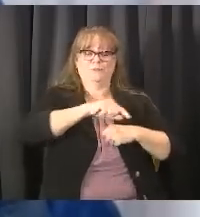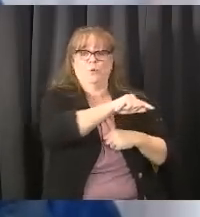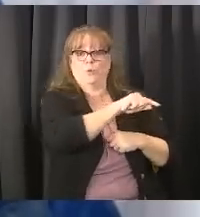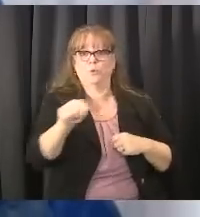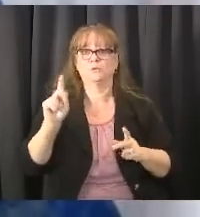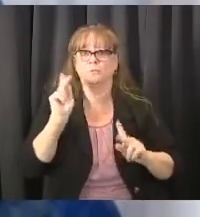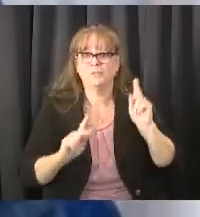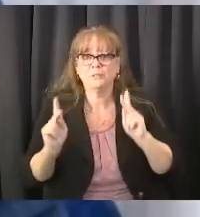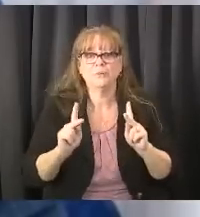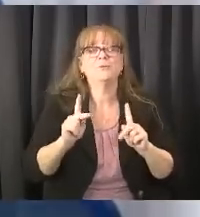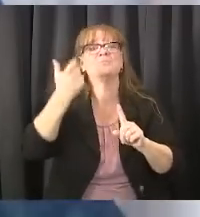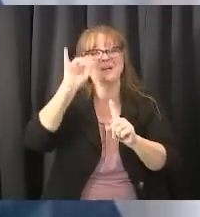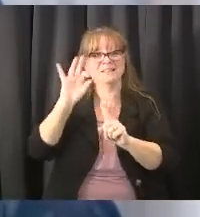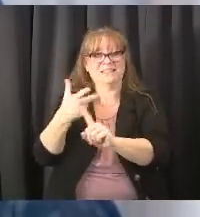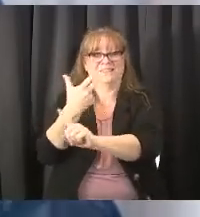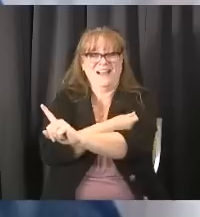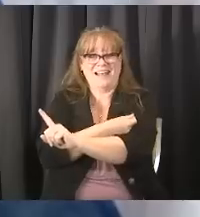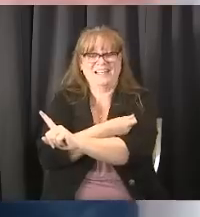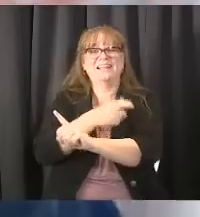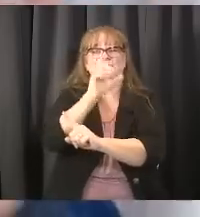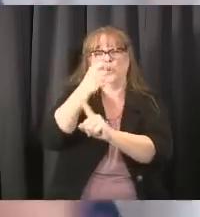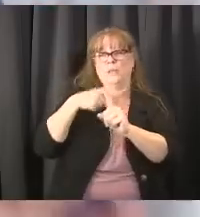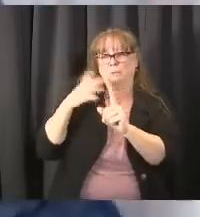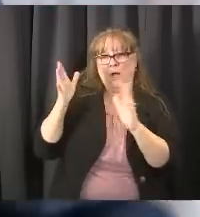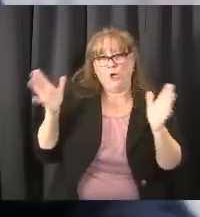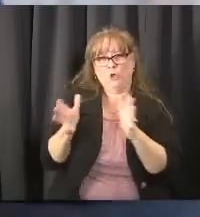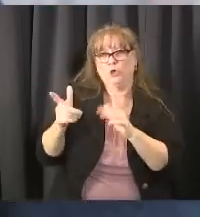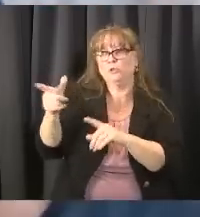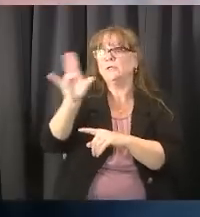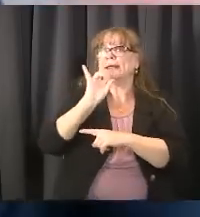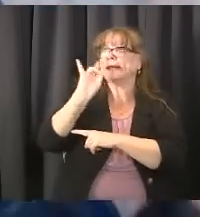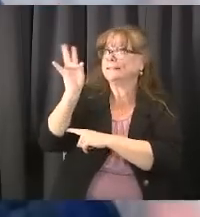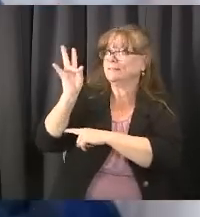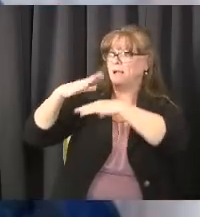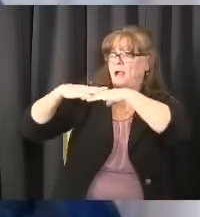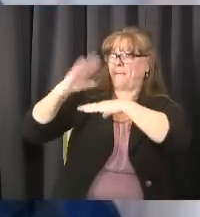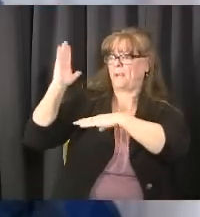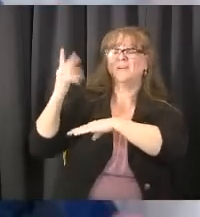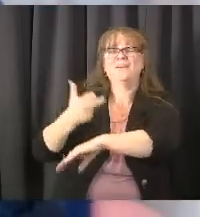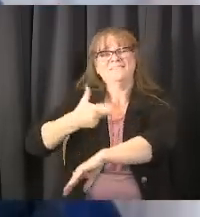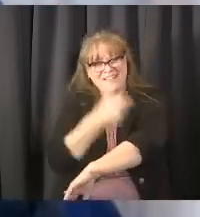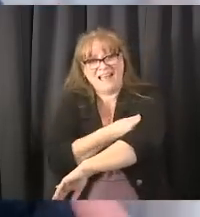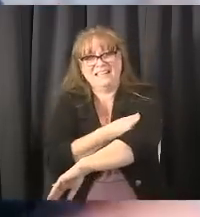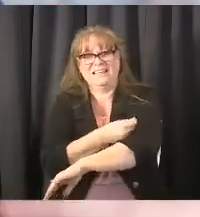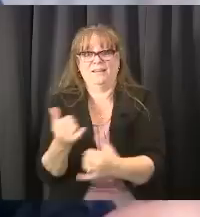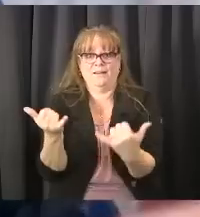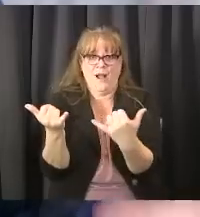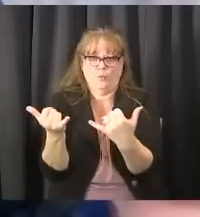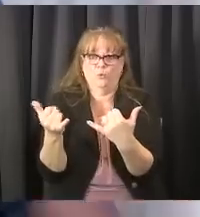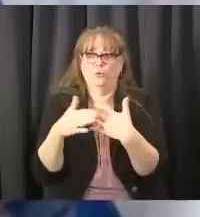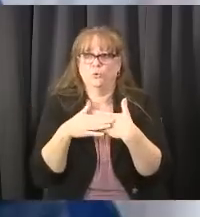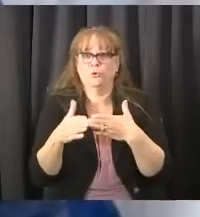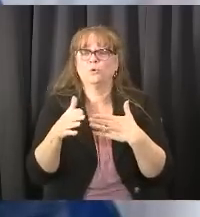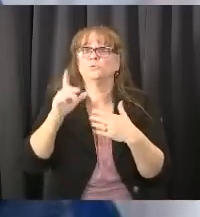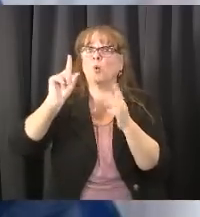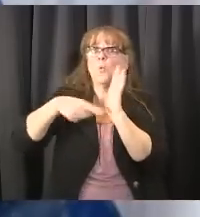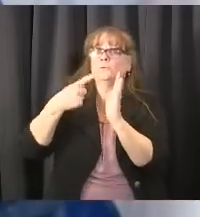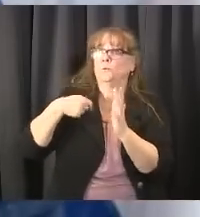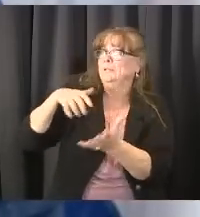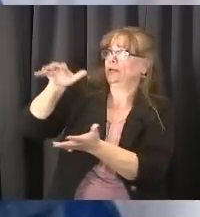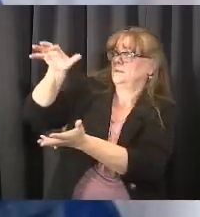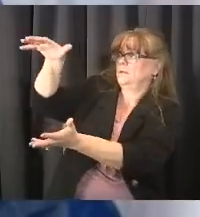70 and up. With each allocation of the vaccines that we get, we work with several different kinds of partners to get it into the arms of